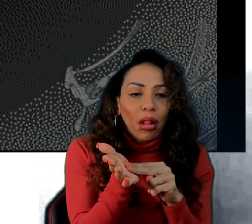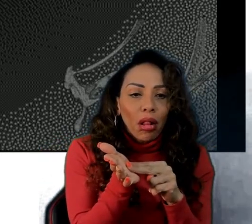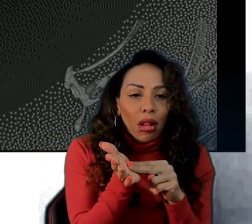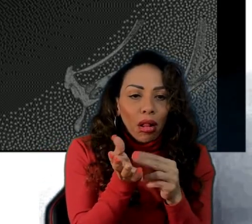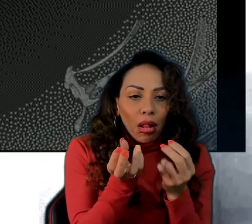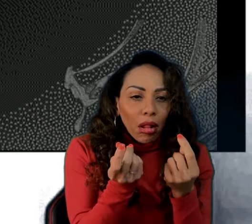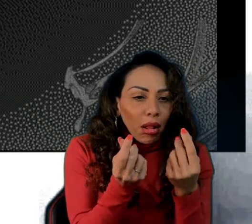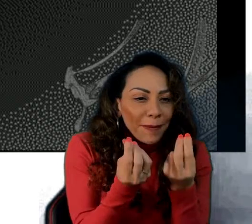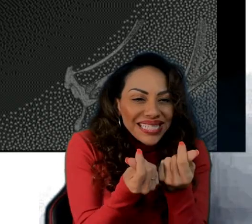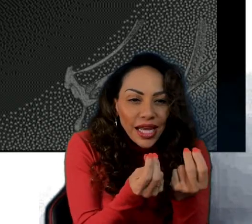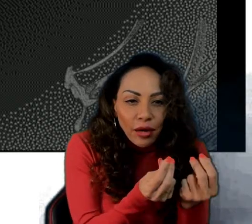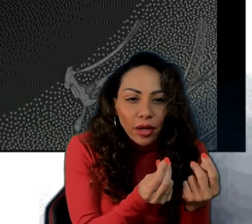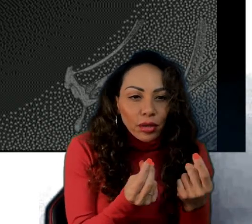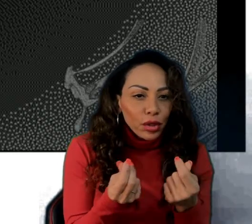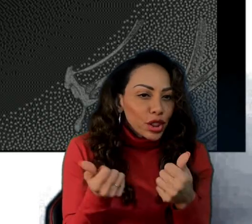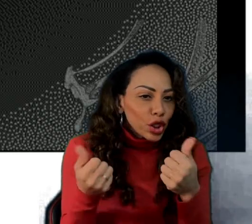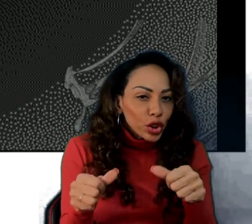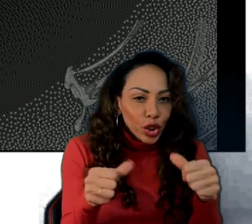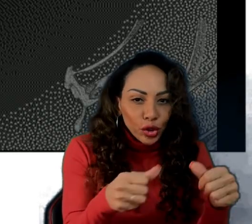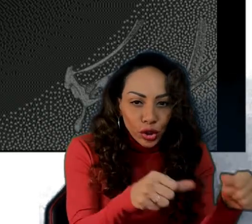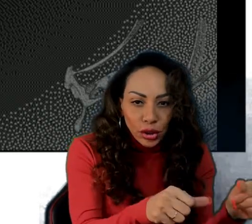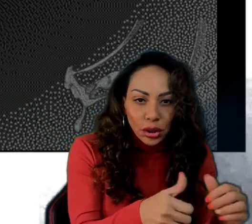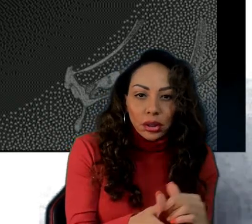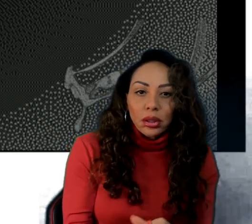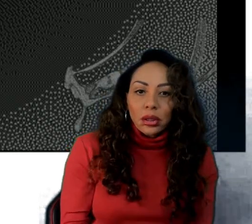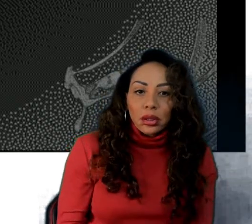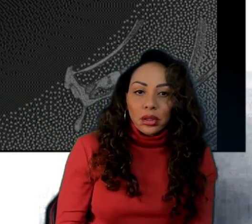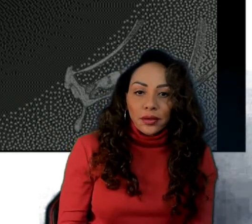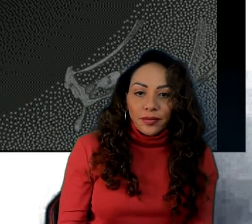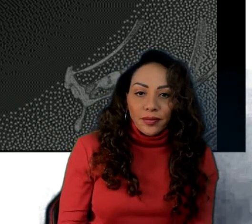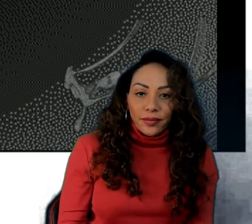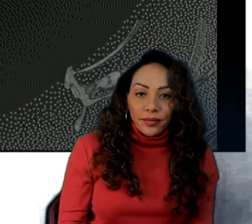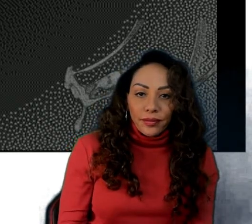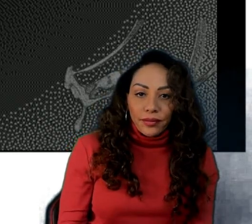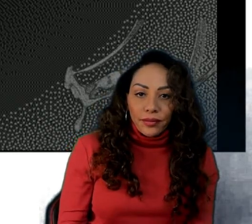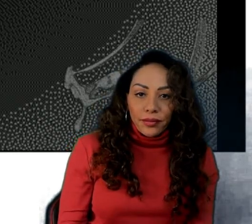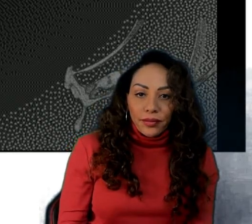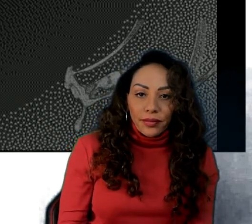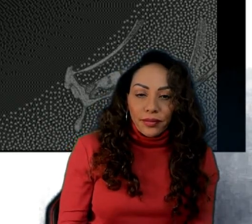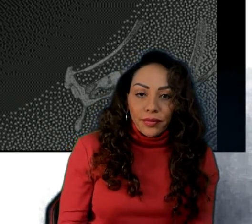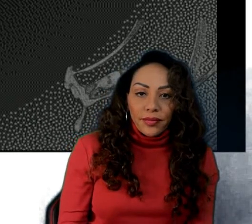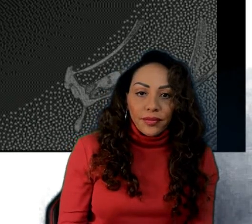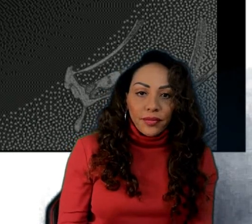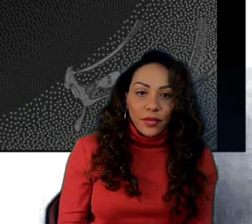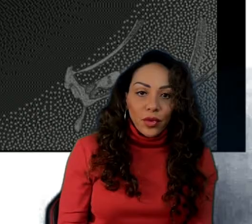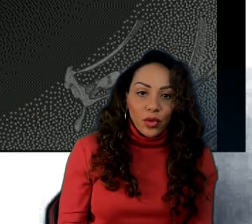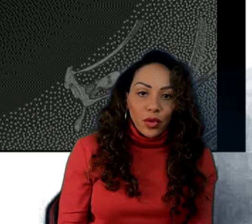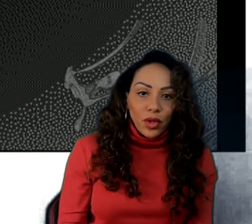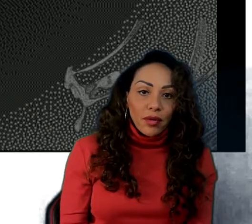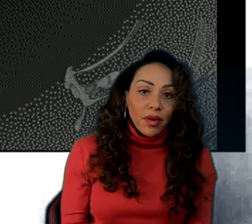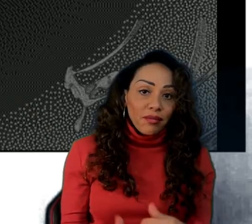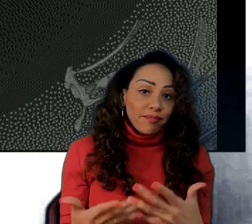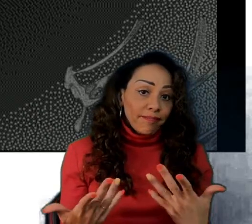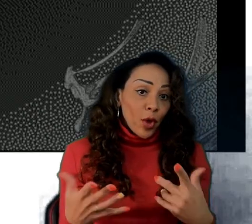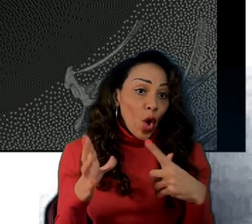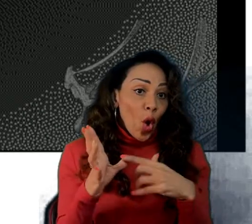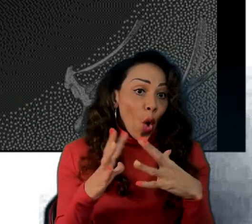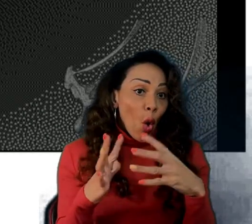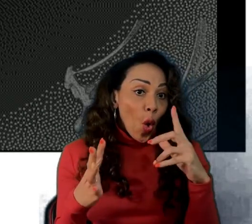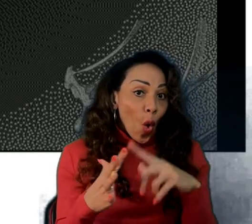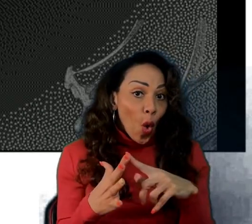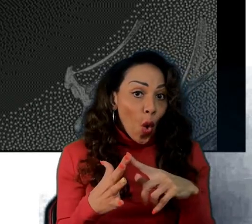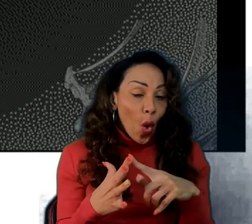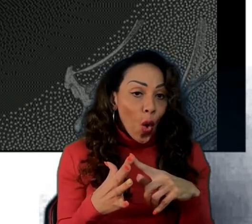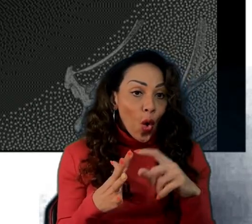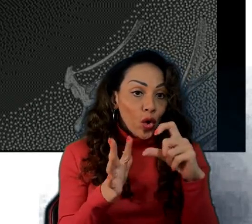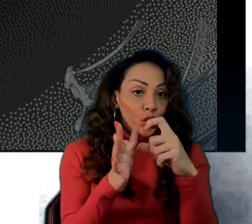art-driven experiences using awe really catalyze citizens towards having some kind of feeling